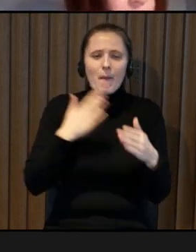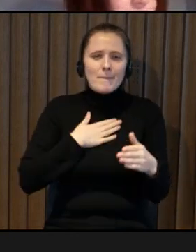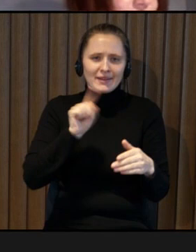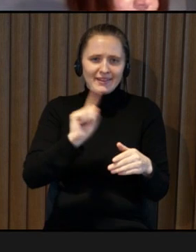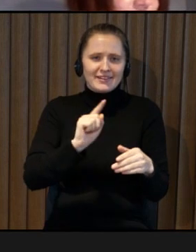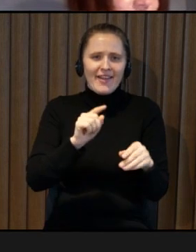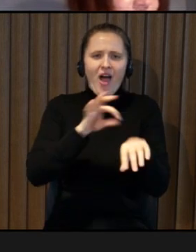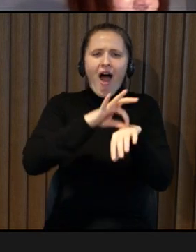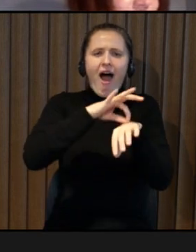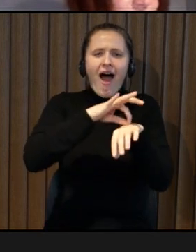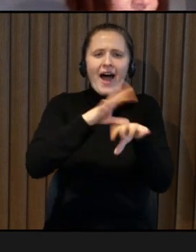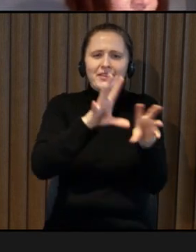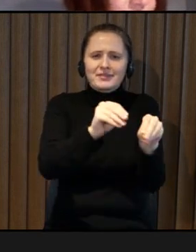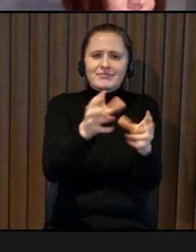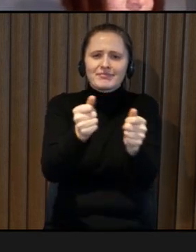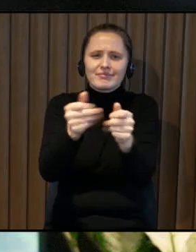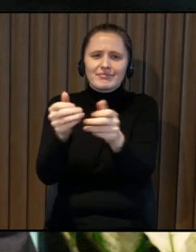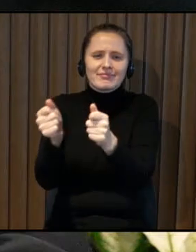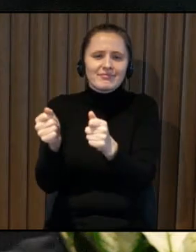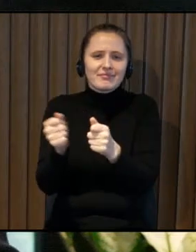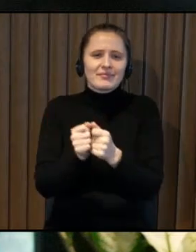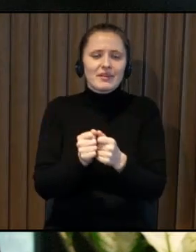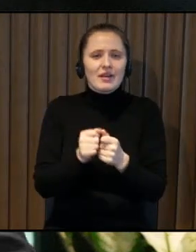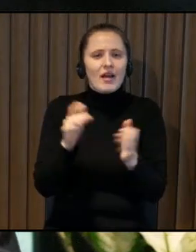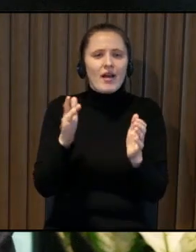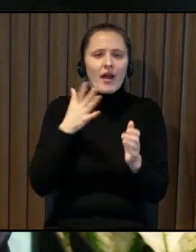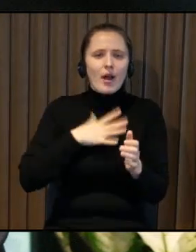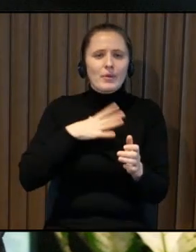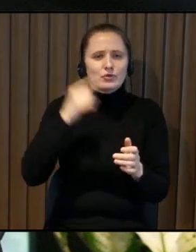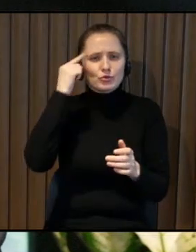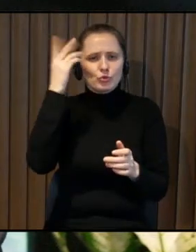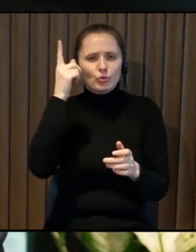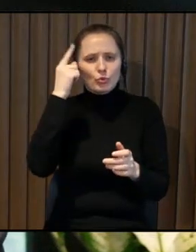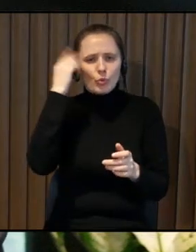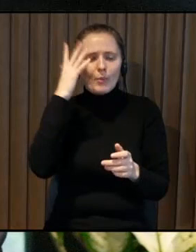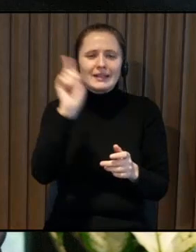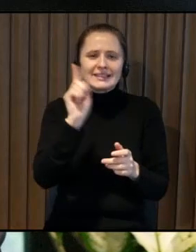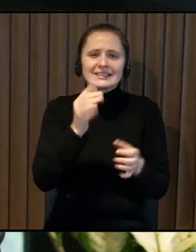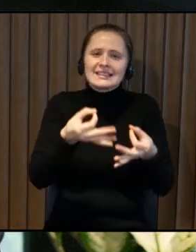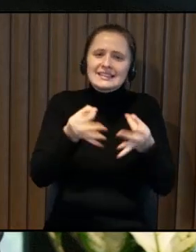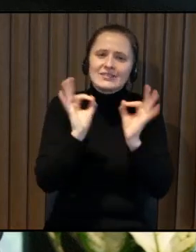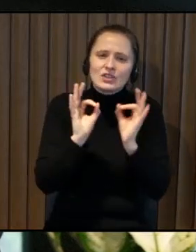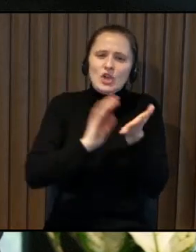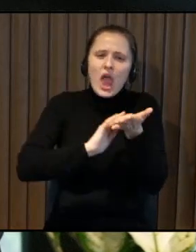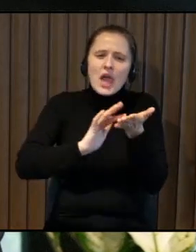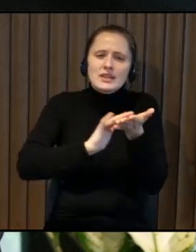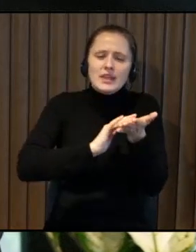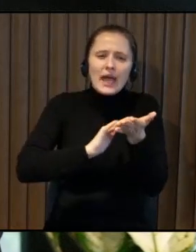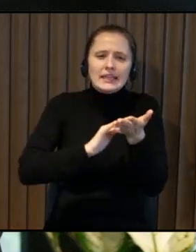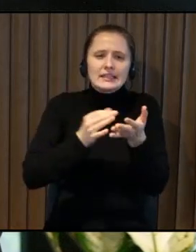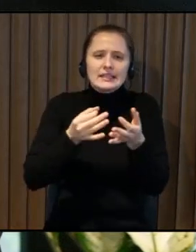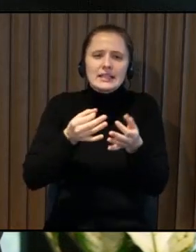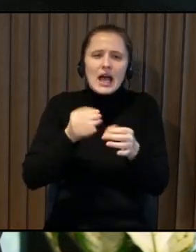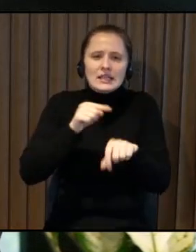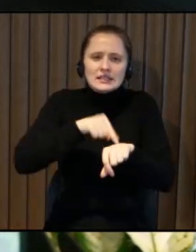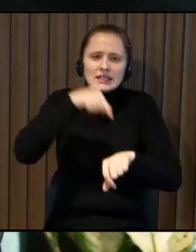do place your comma wherever you want. So, Agnes, what are you going to talk about?